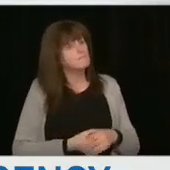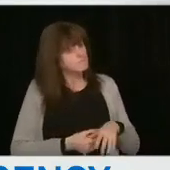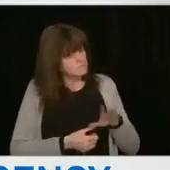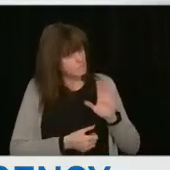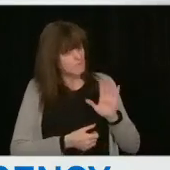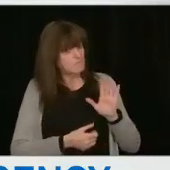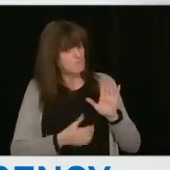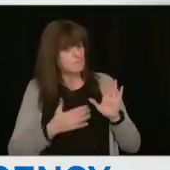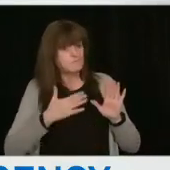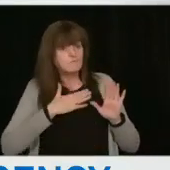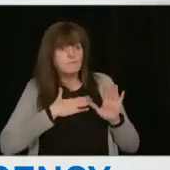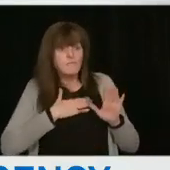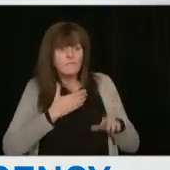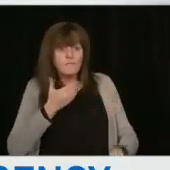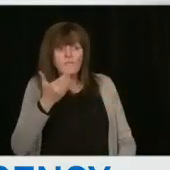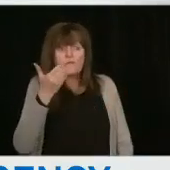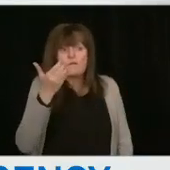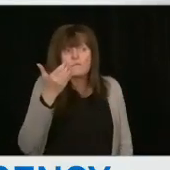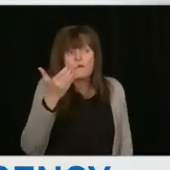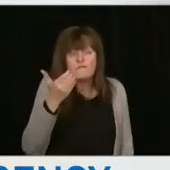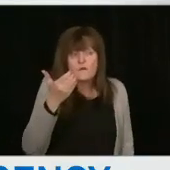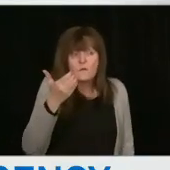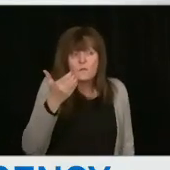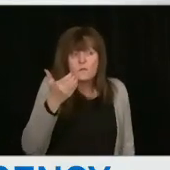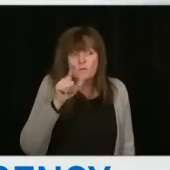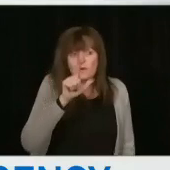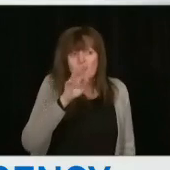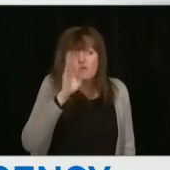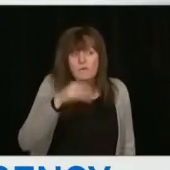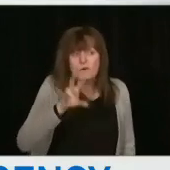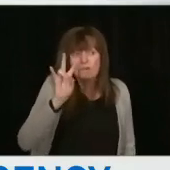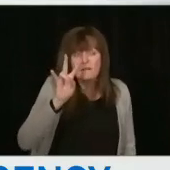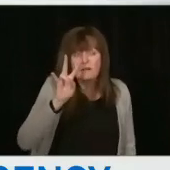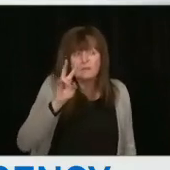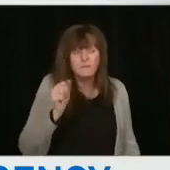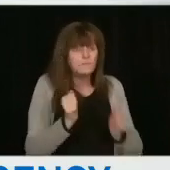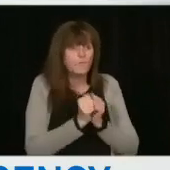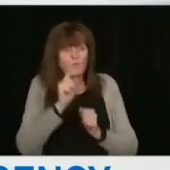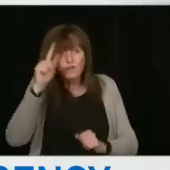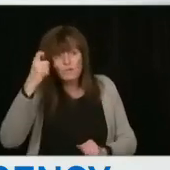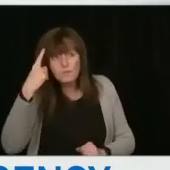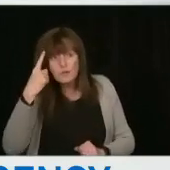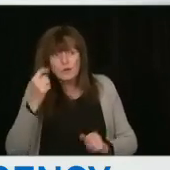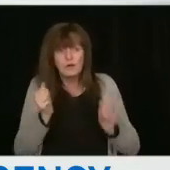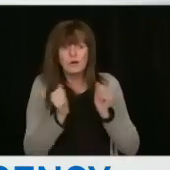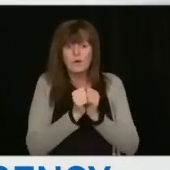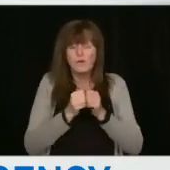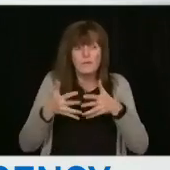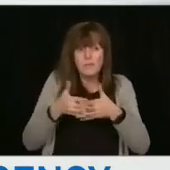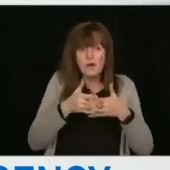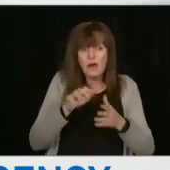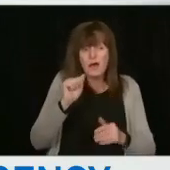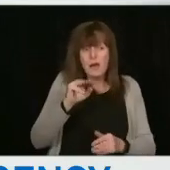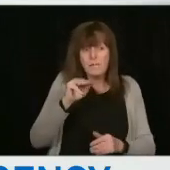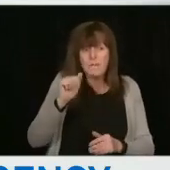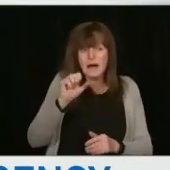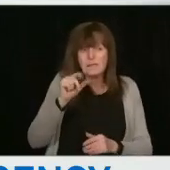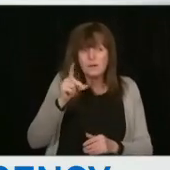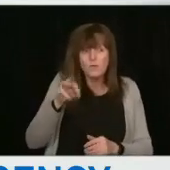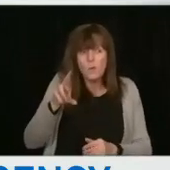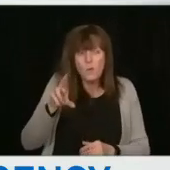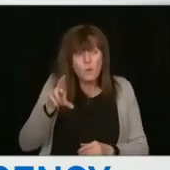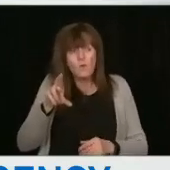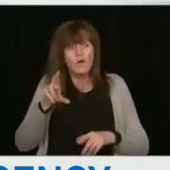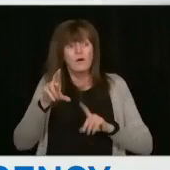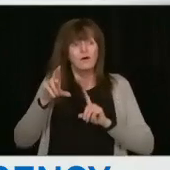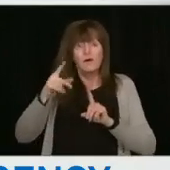the authorities that we need to talk to. Fair enough, but you are not dismissing what I'm saying here. I'm asking you, Premier,